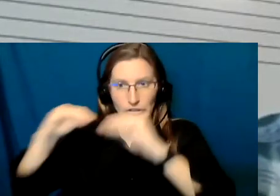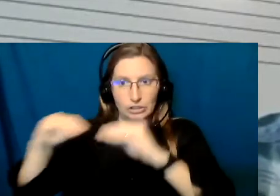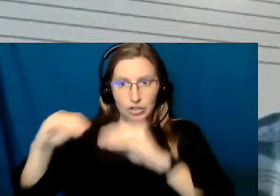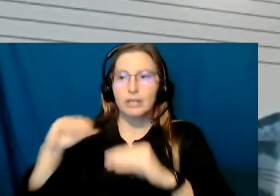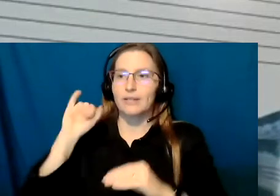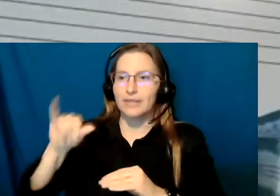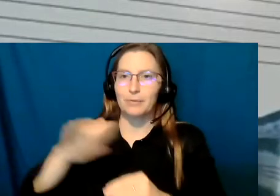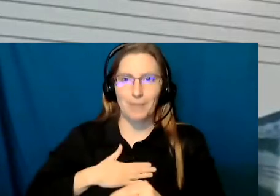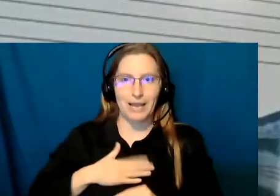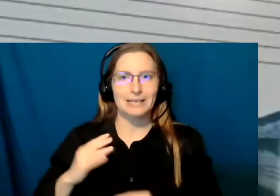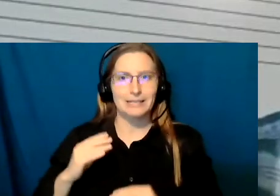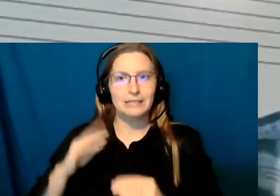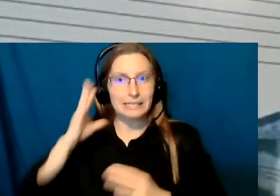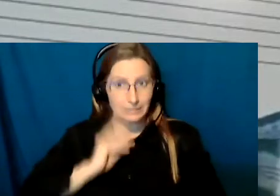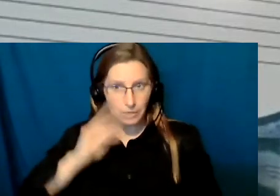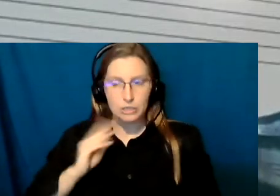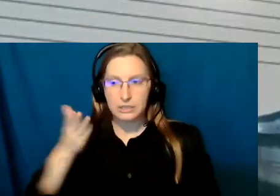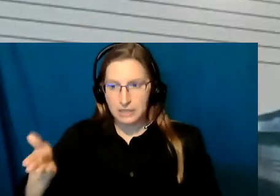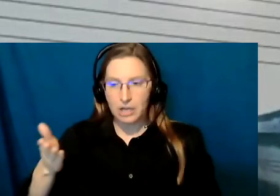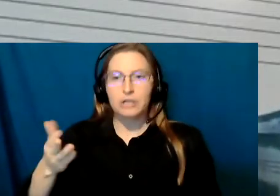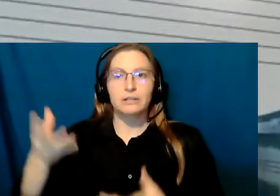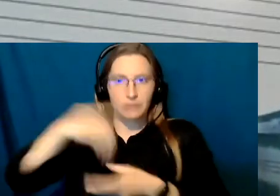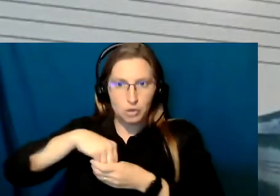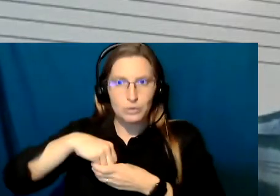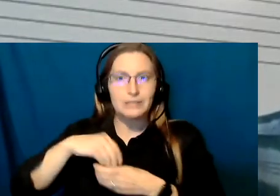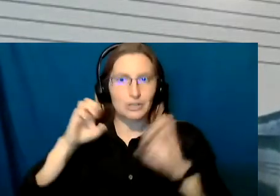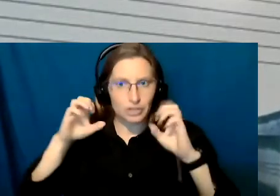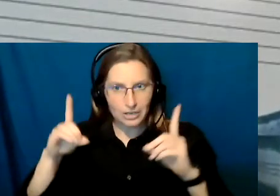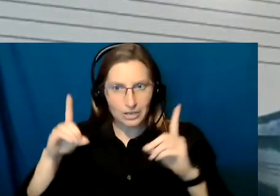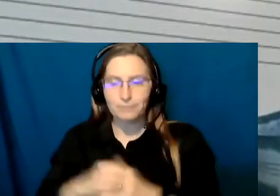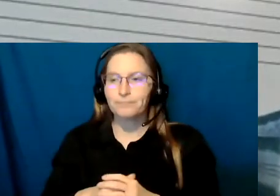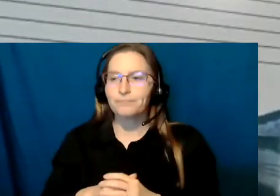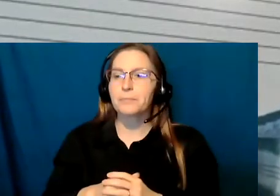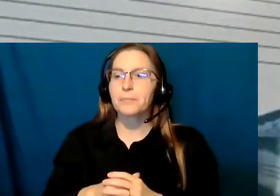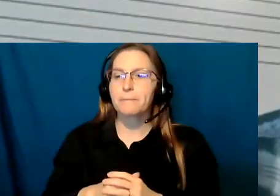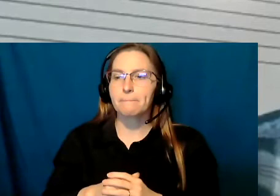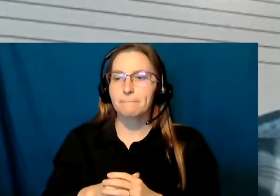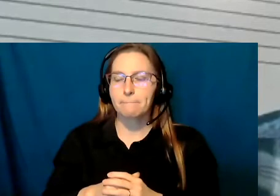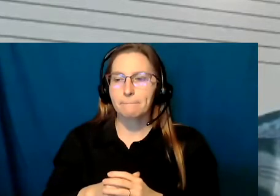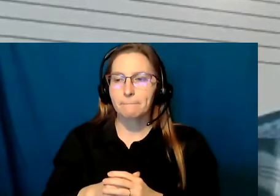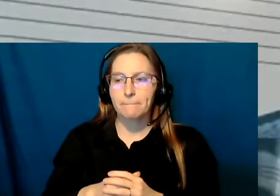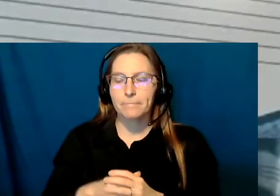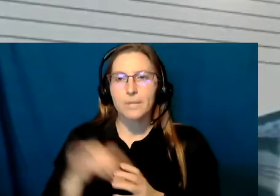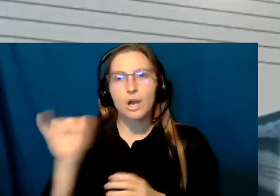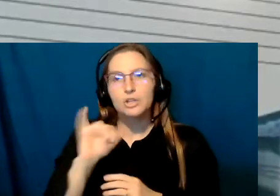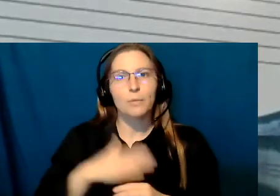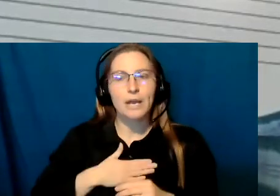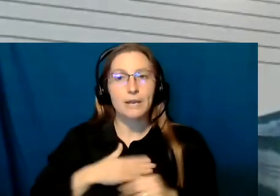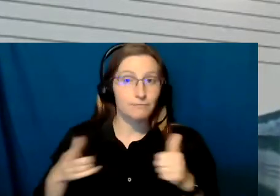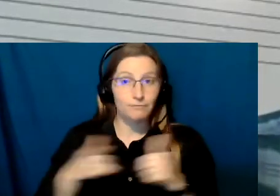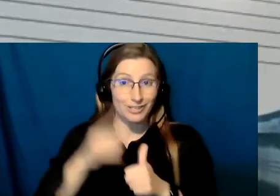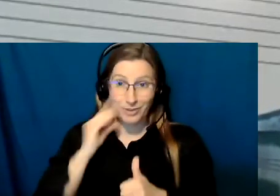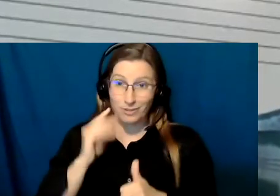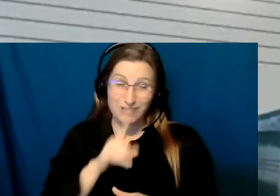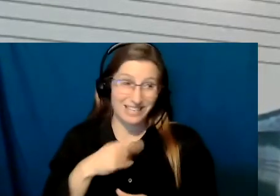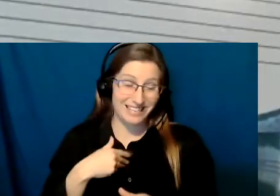initial experience in education, and also truly my first experience in the deaf